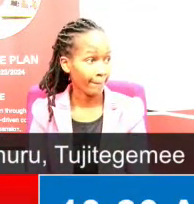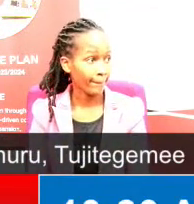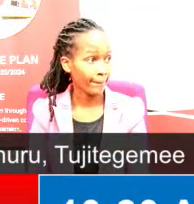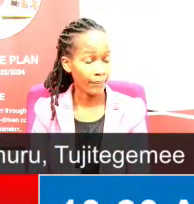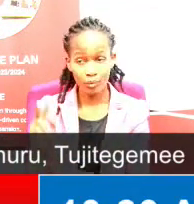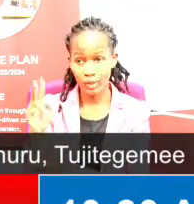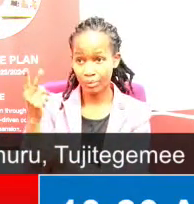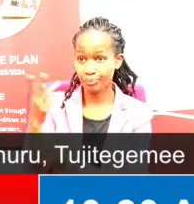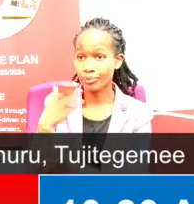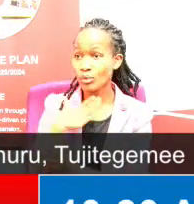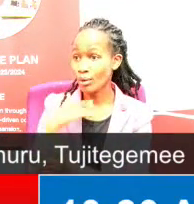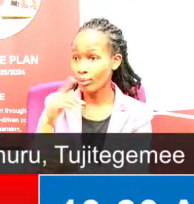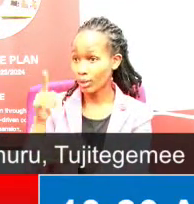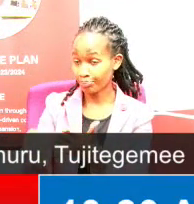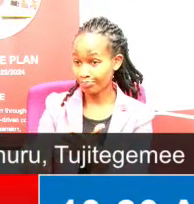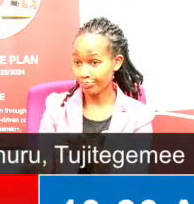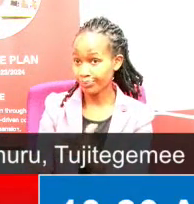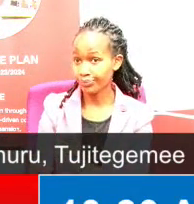Second, I